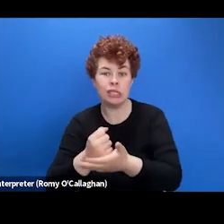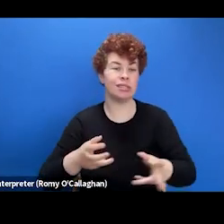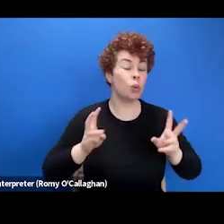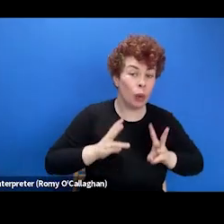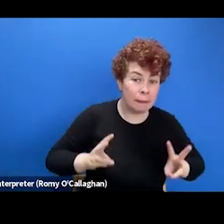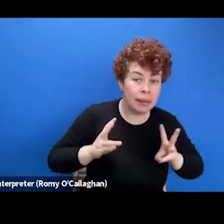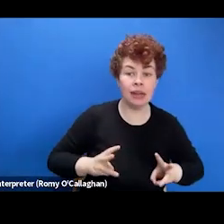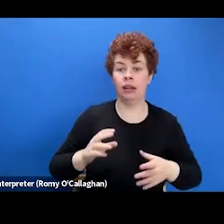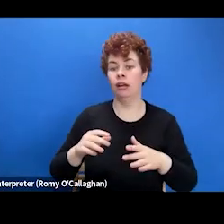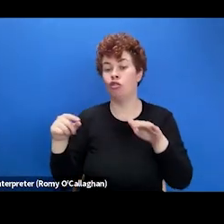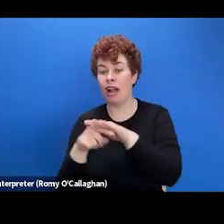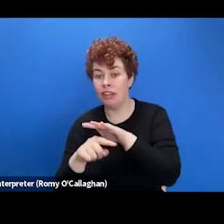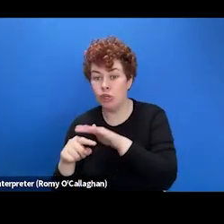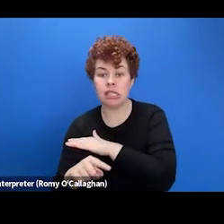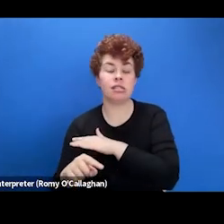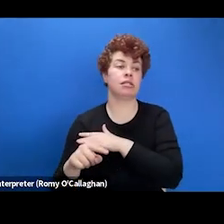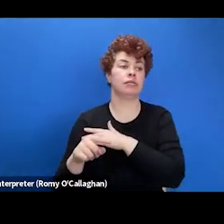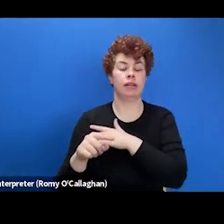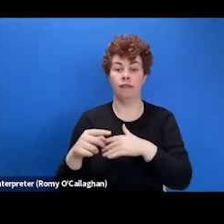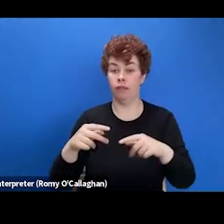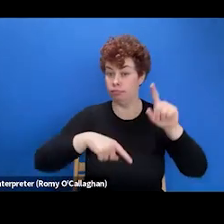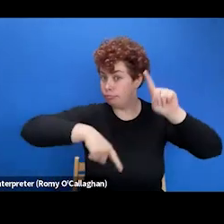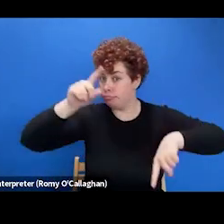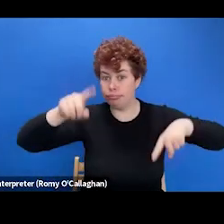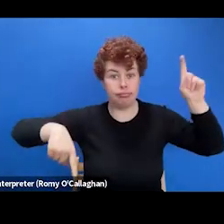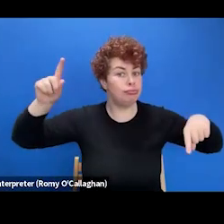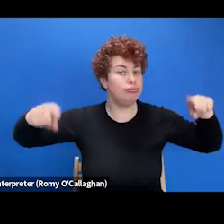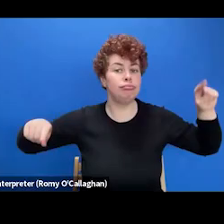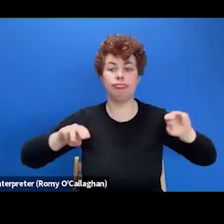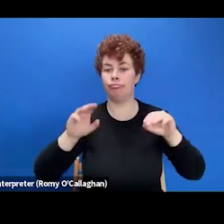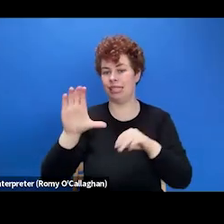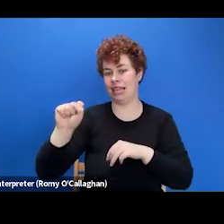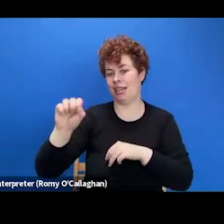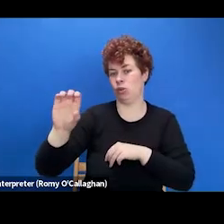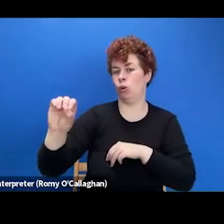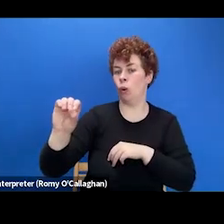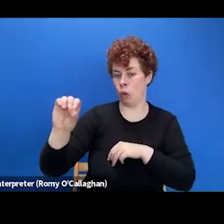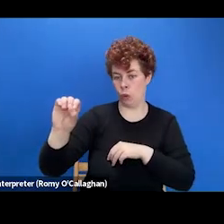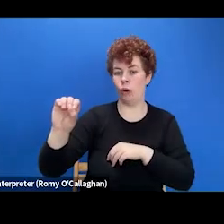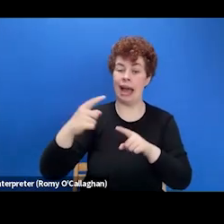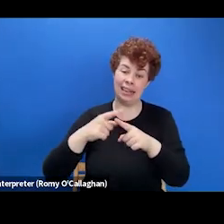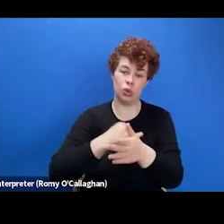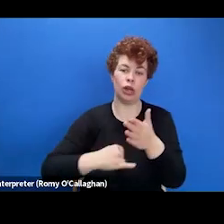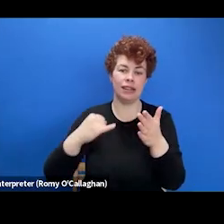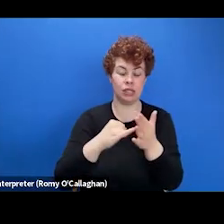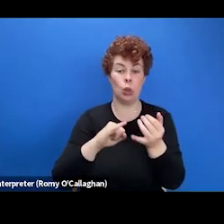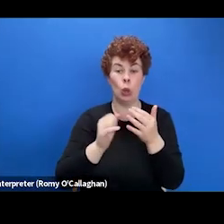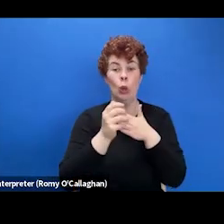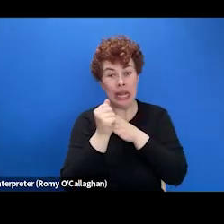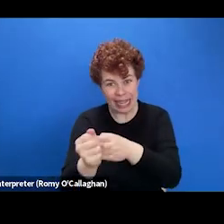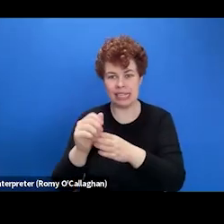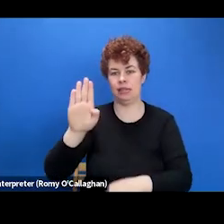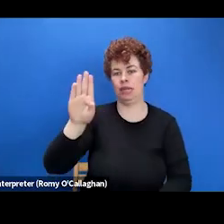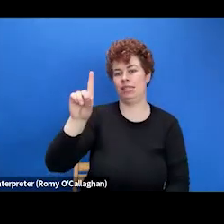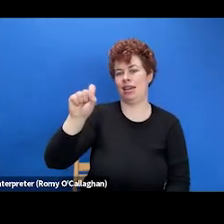committees, refugee committees. It's a very diverse spectrum of civil society and organizations that lead the global BDS movement,